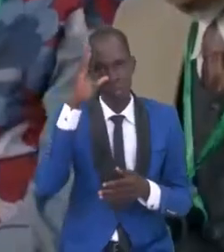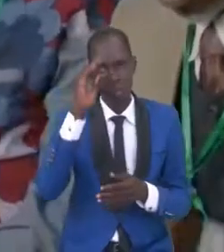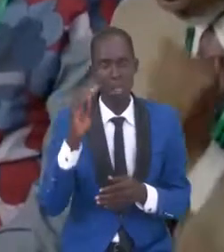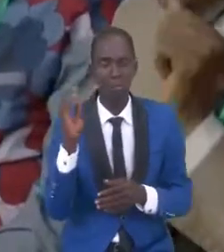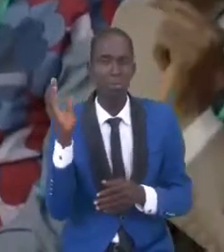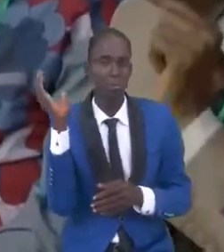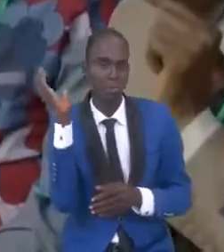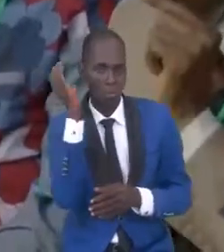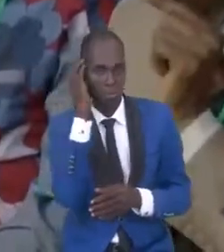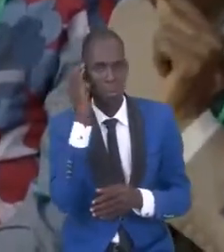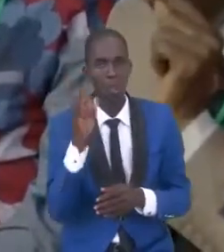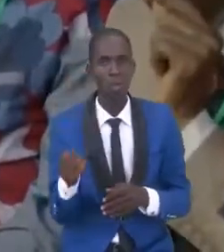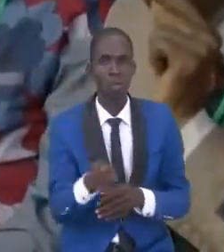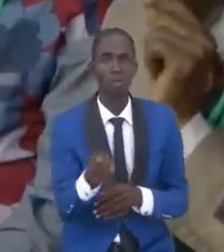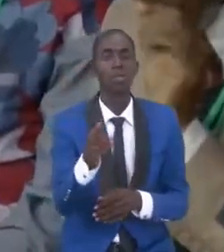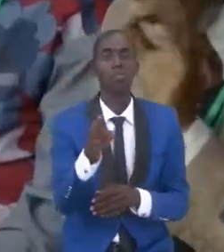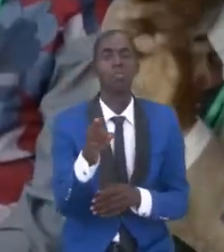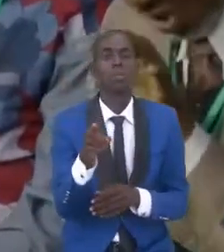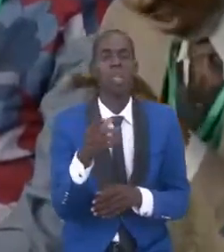them,